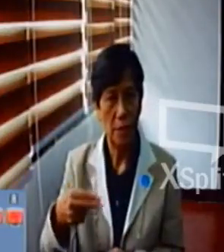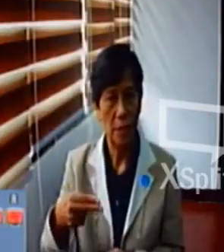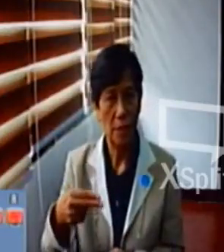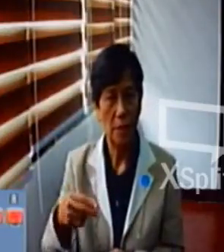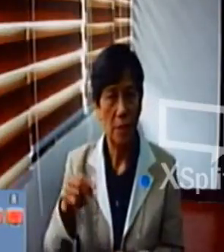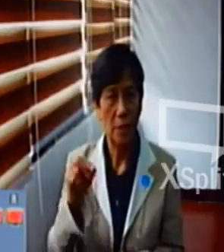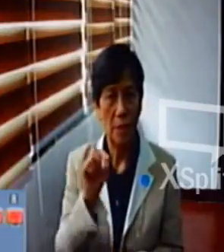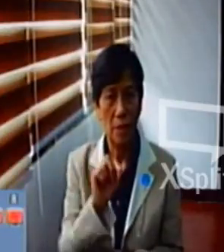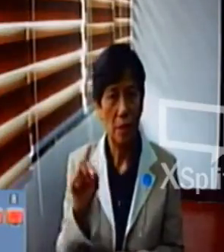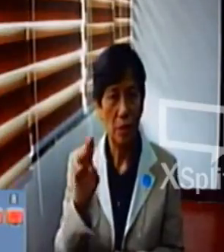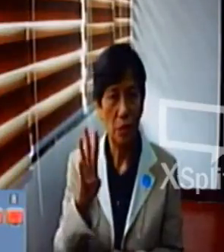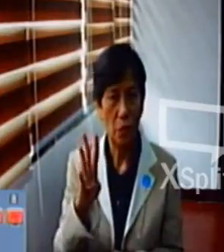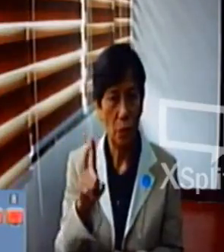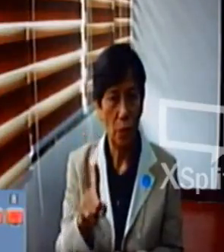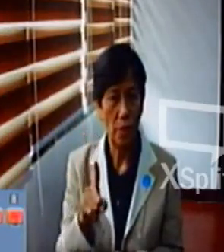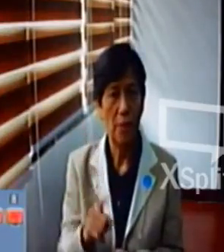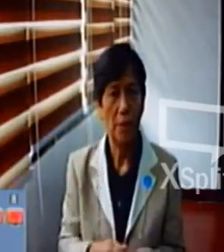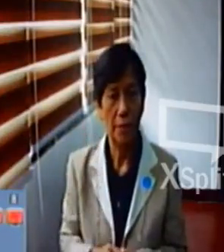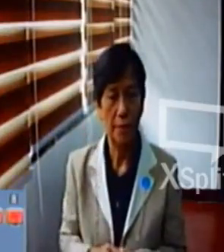HHHH-31.